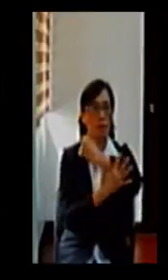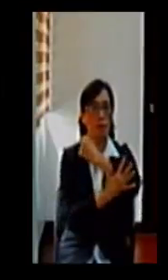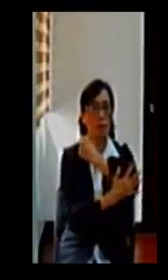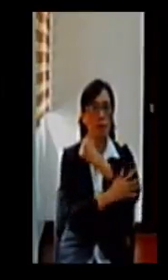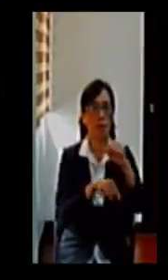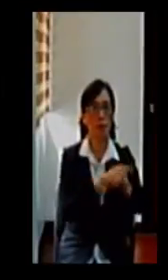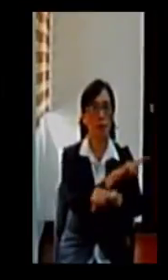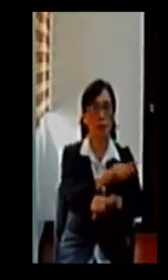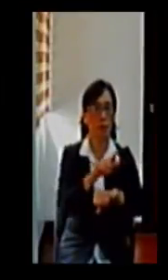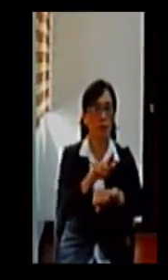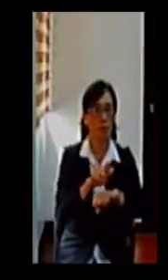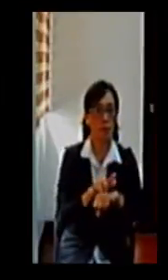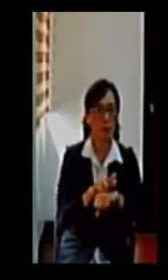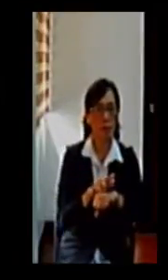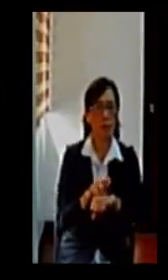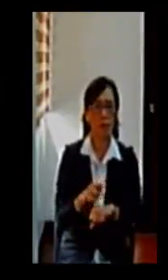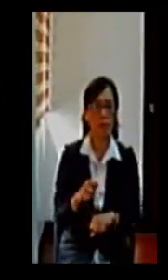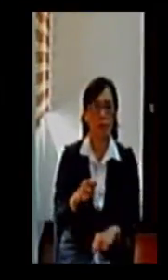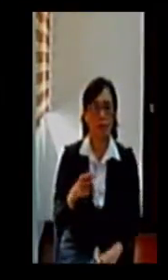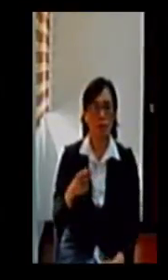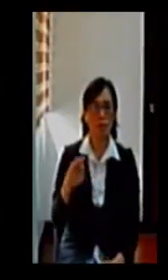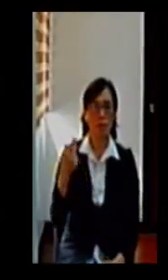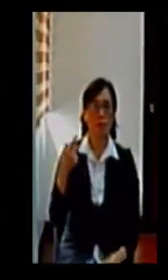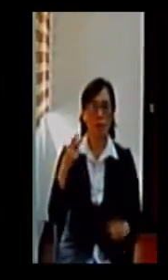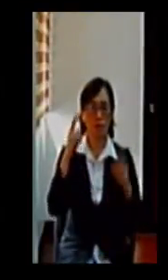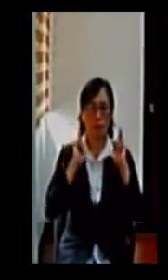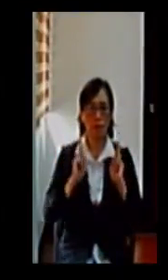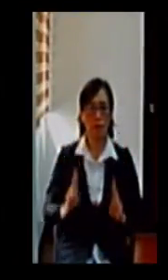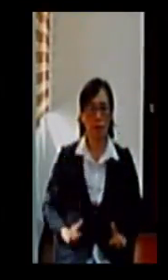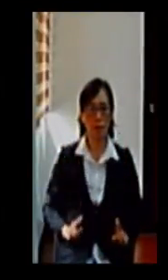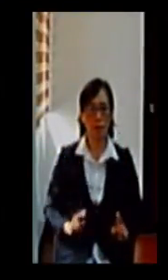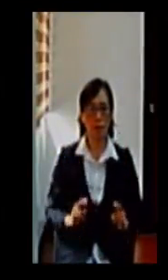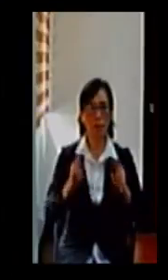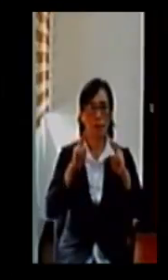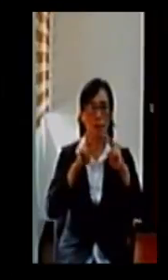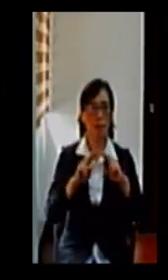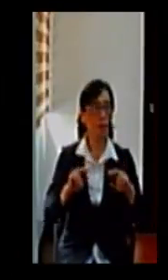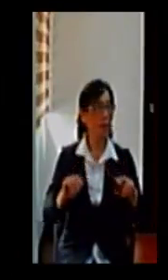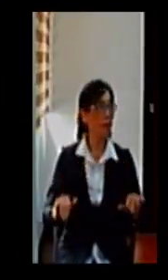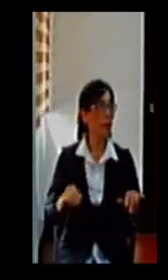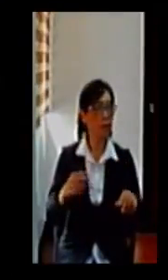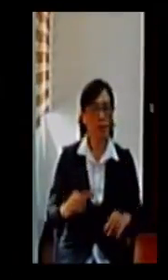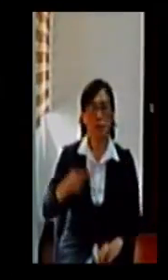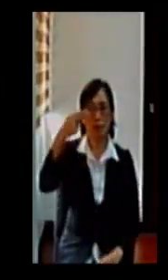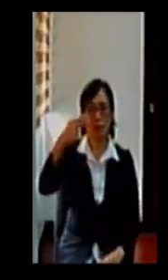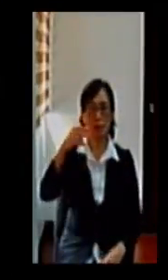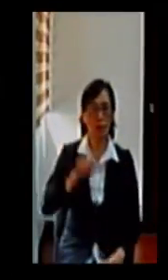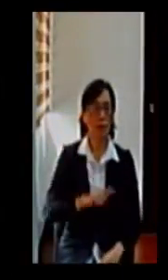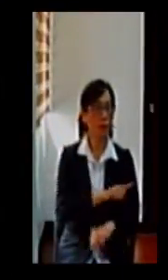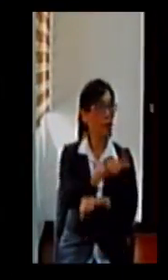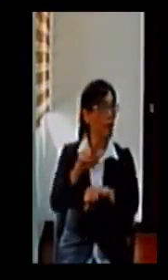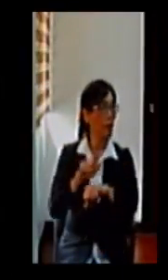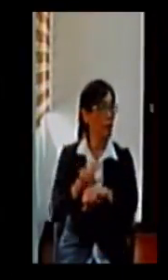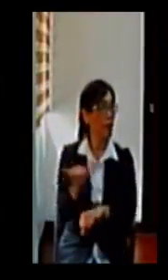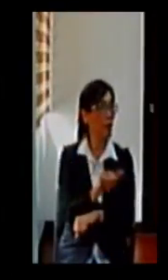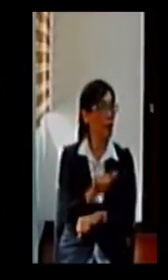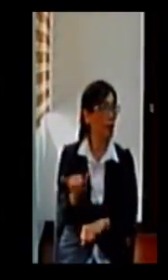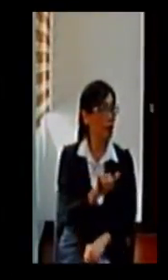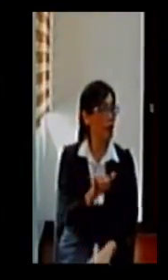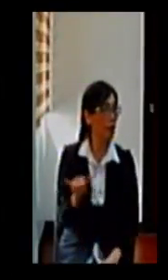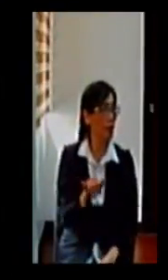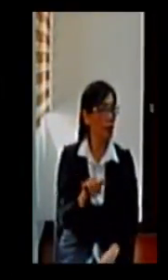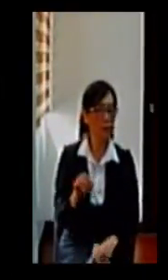ciudad, or they're now human habitations, they retreat to upland. And this is the same with